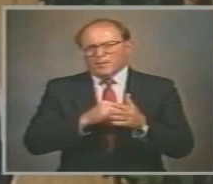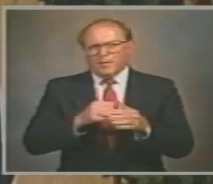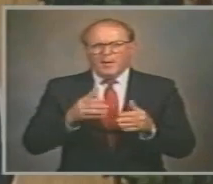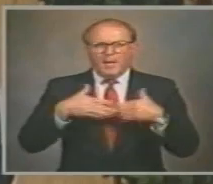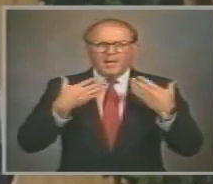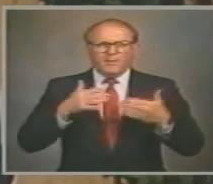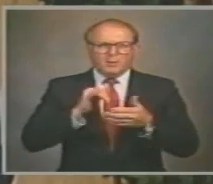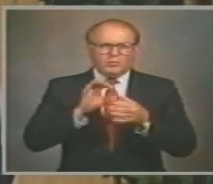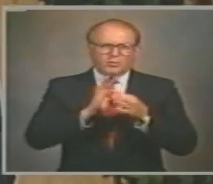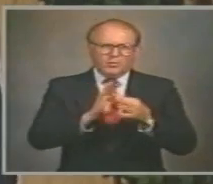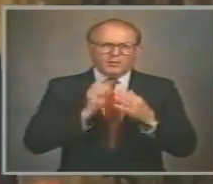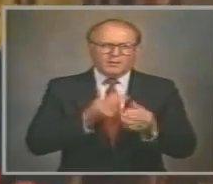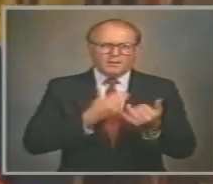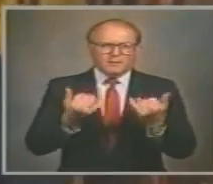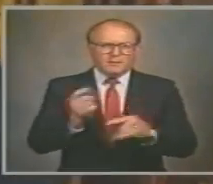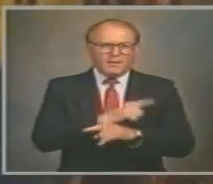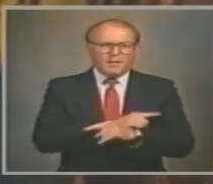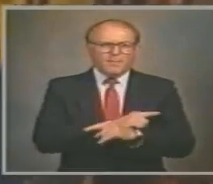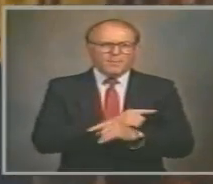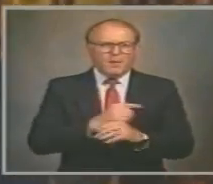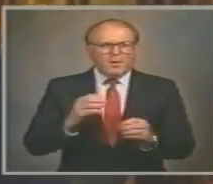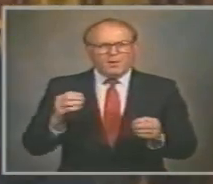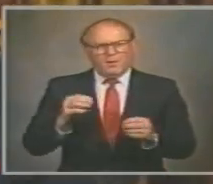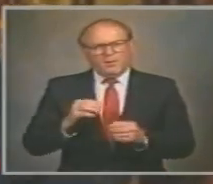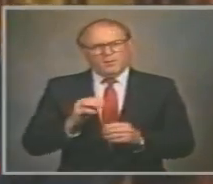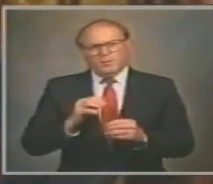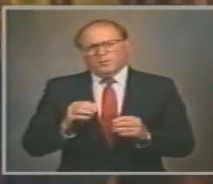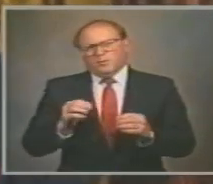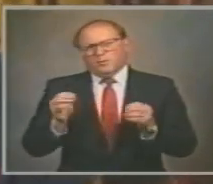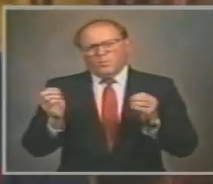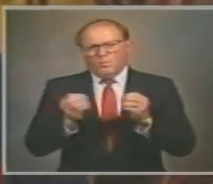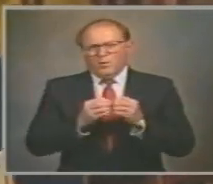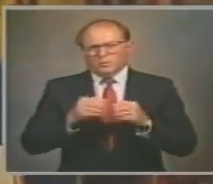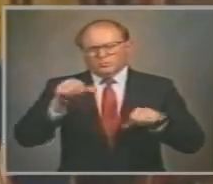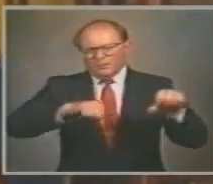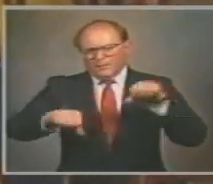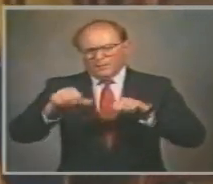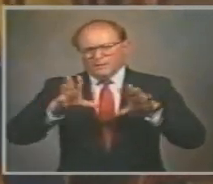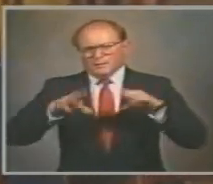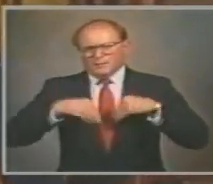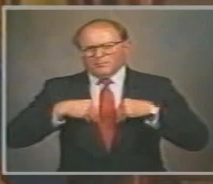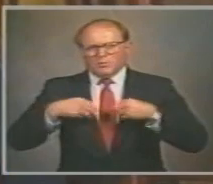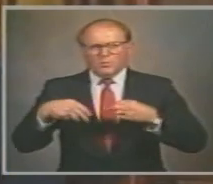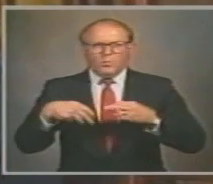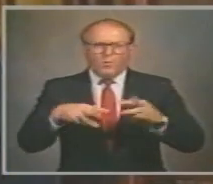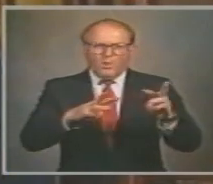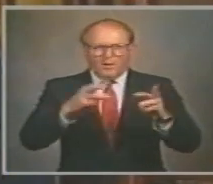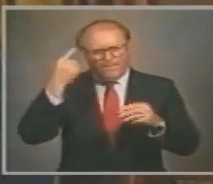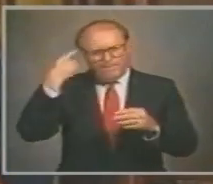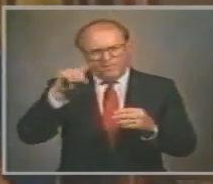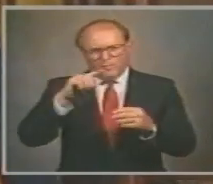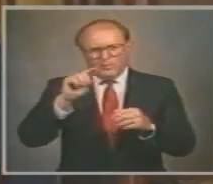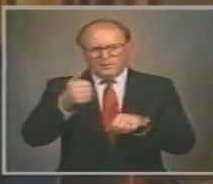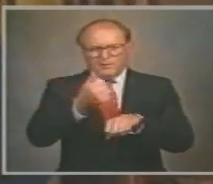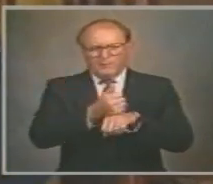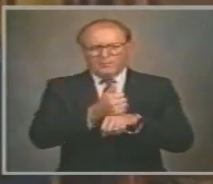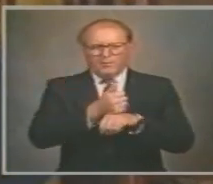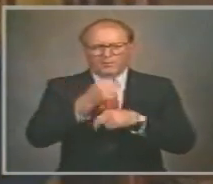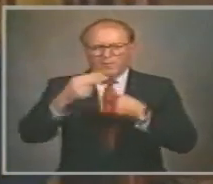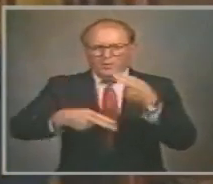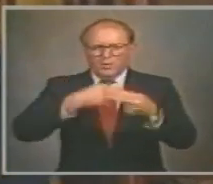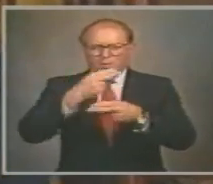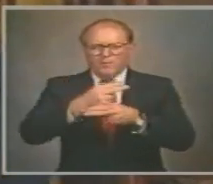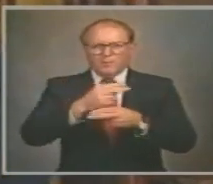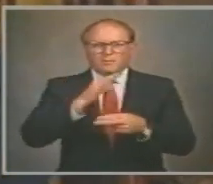pray you'll be blessed. The most generally accepted scientific theory of the origin of the universe is called the Big